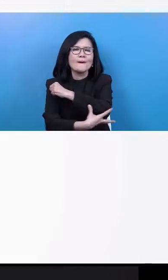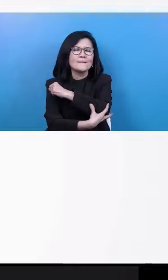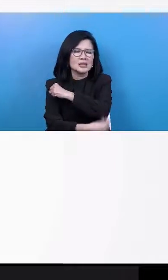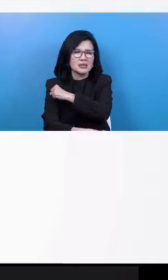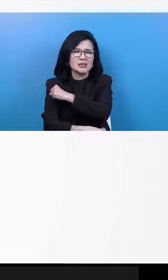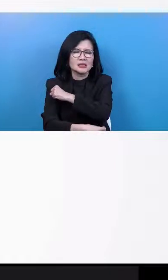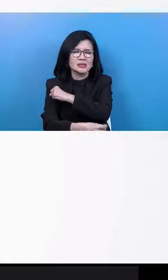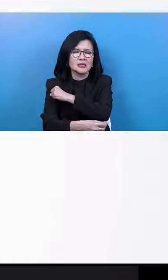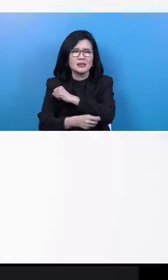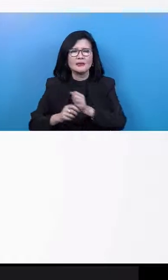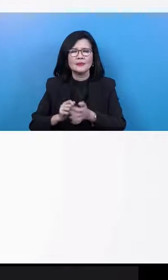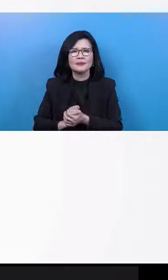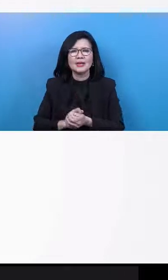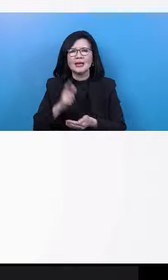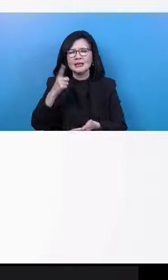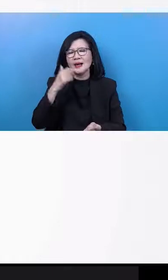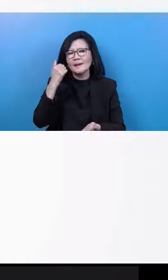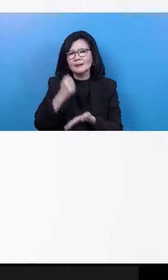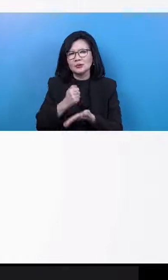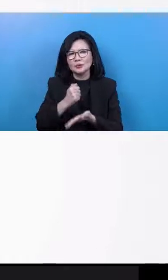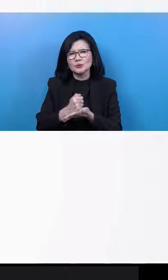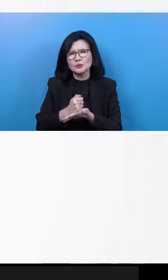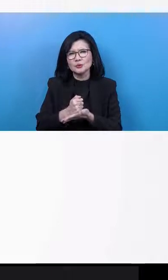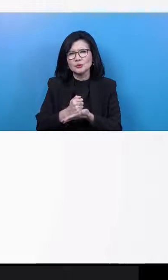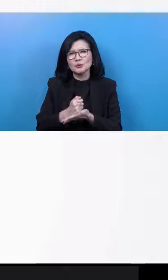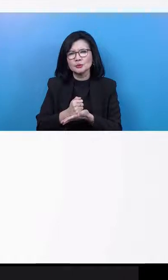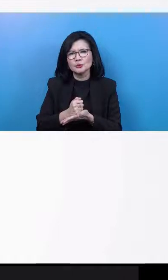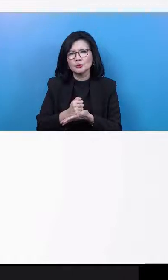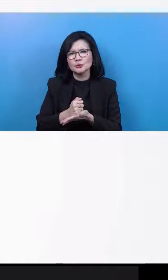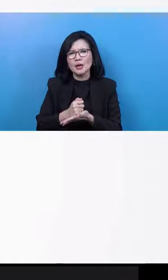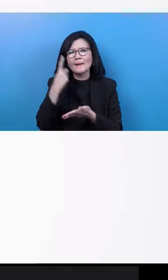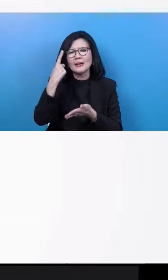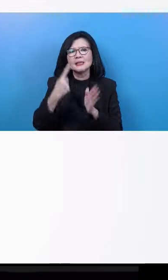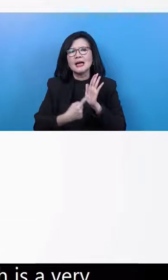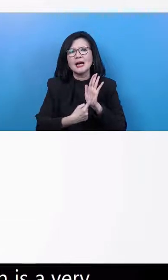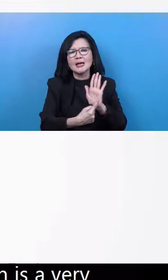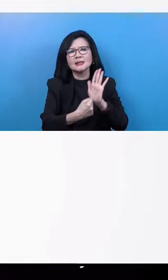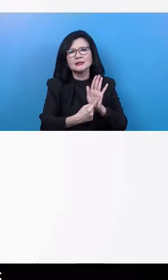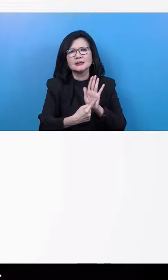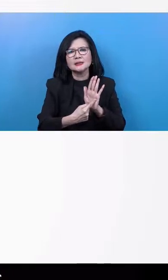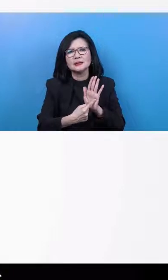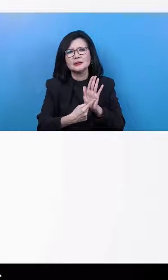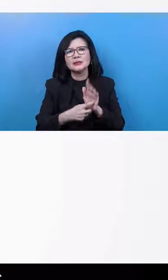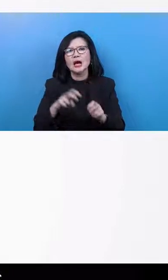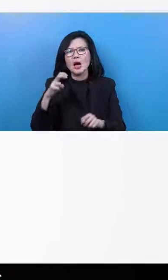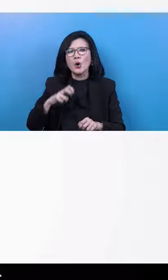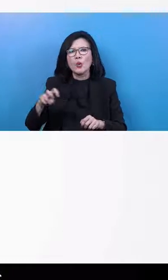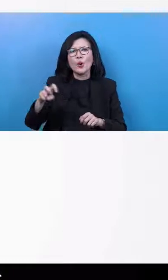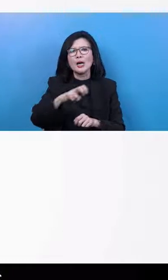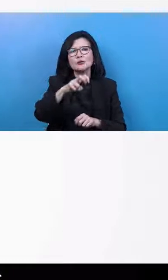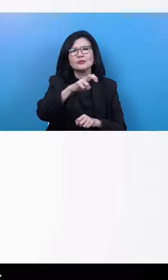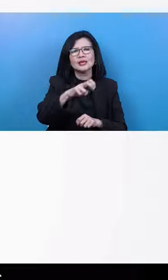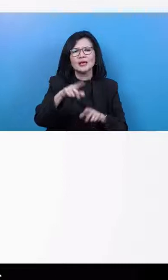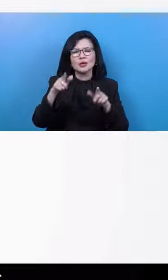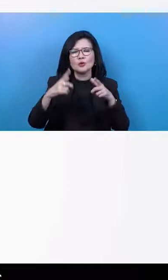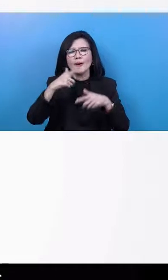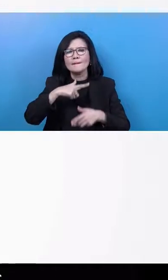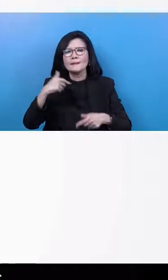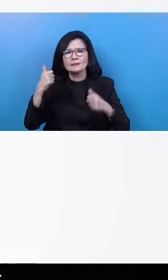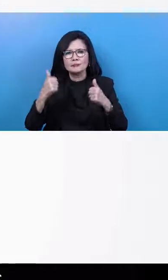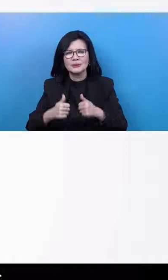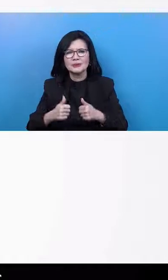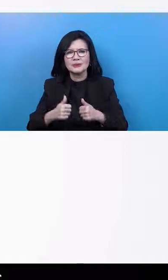Another example is the tourism sector, which is a very important sector for the region in terms of its contribution to growth as well